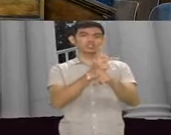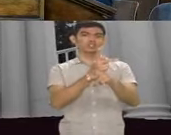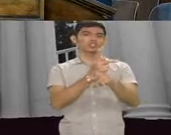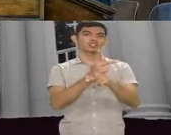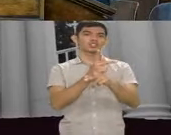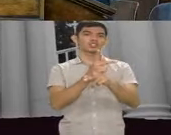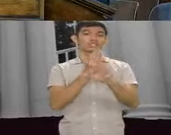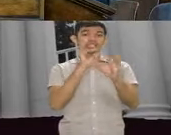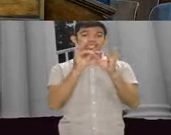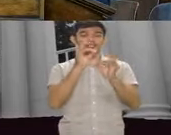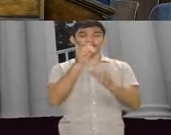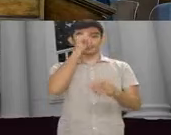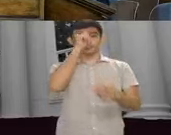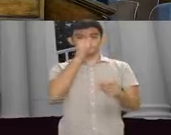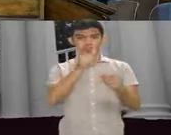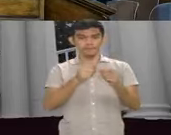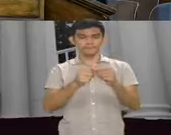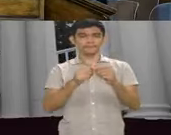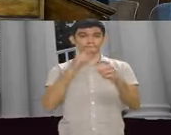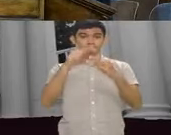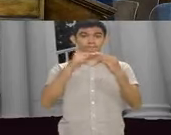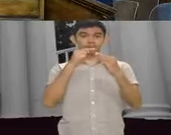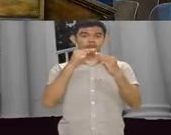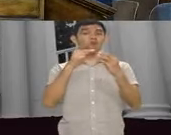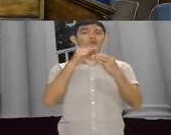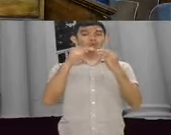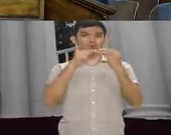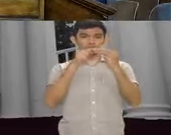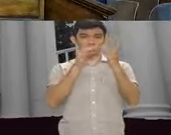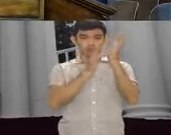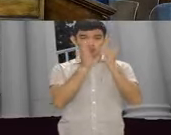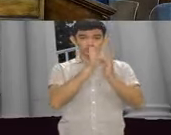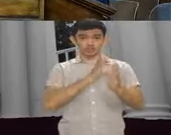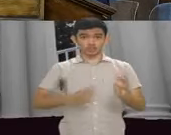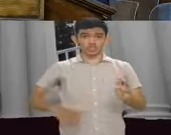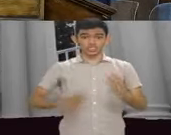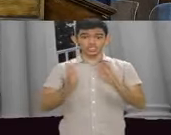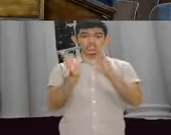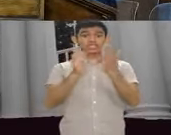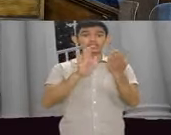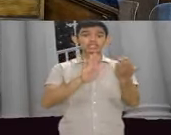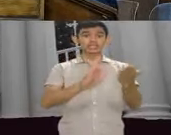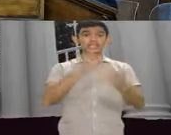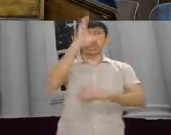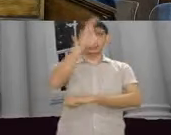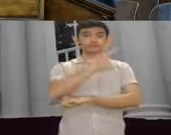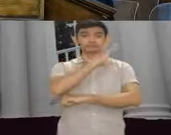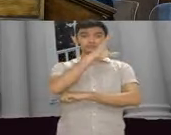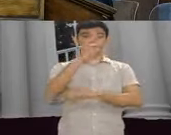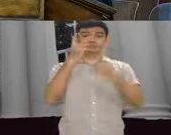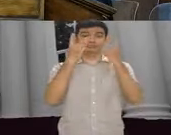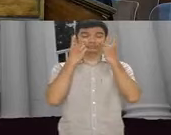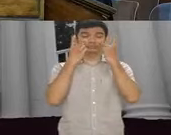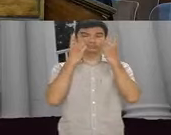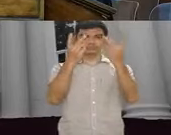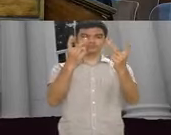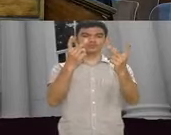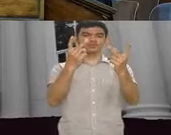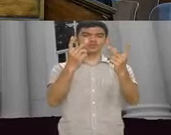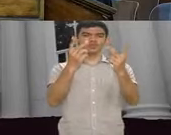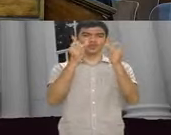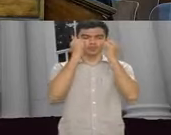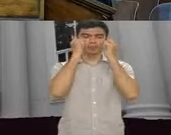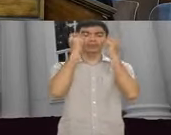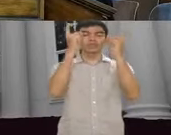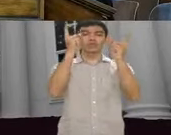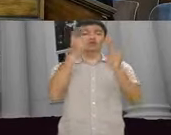care of, because if you remember, when Jesus was dying on the cross, he looked to John and said, behold thy mother,